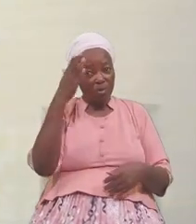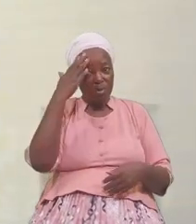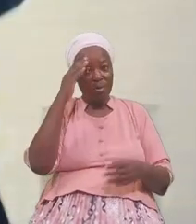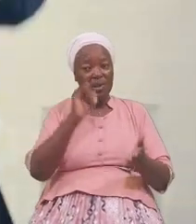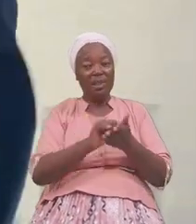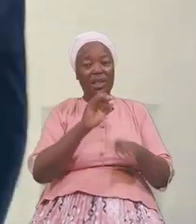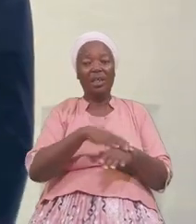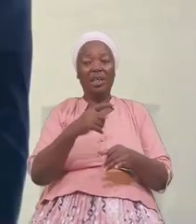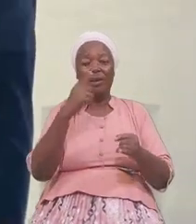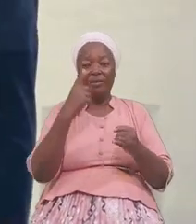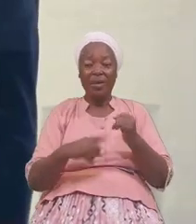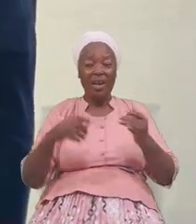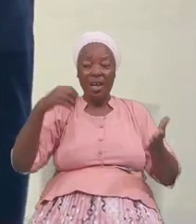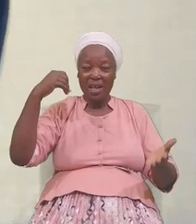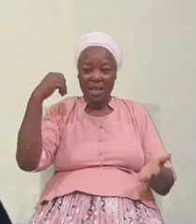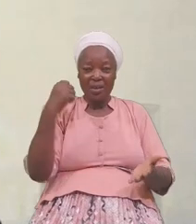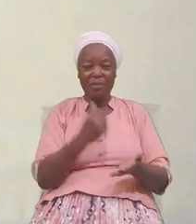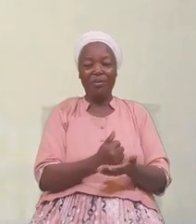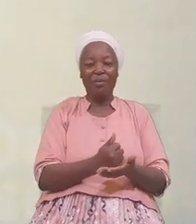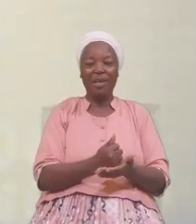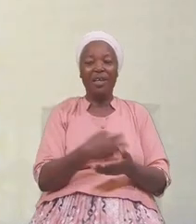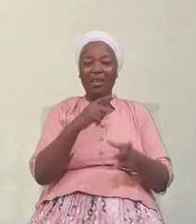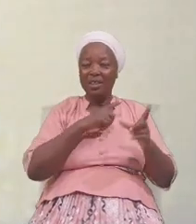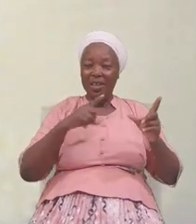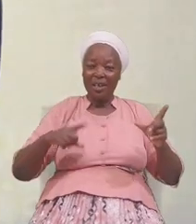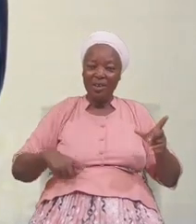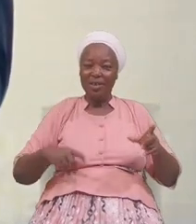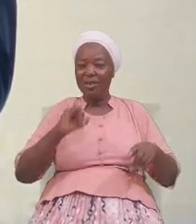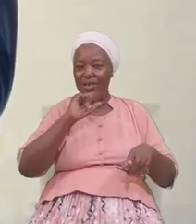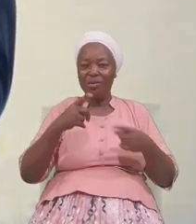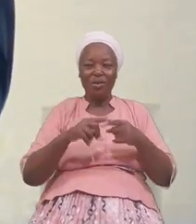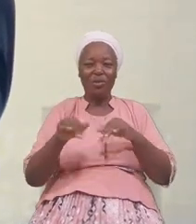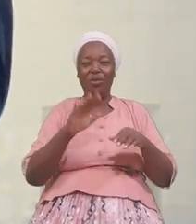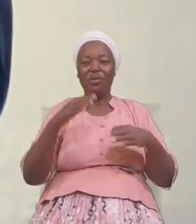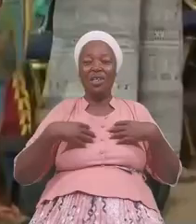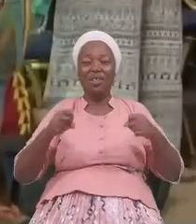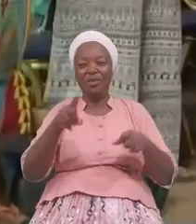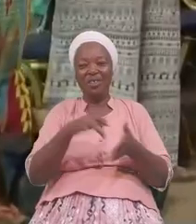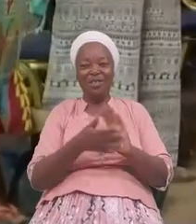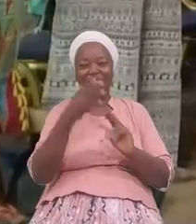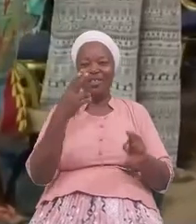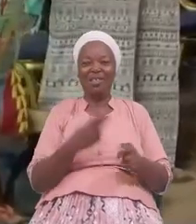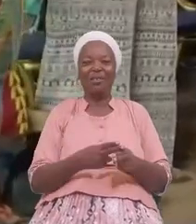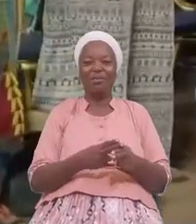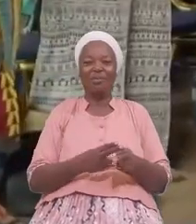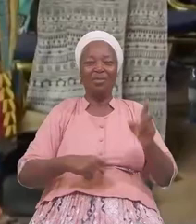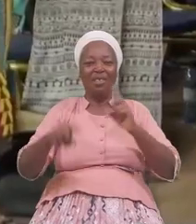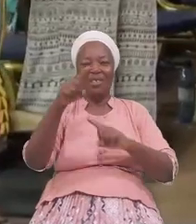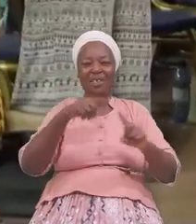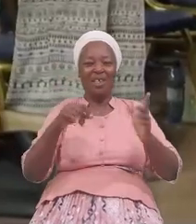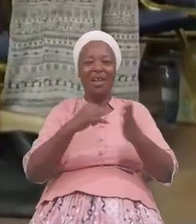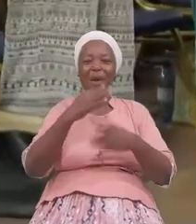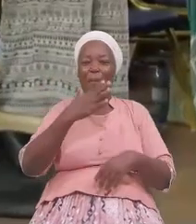the final amen, the Lord is going to heal you. My time has